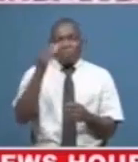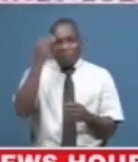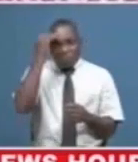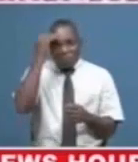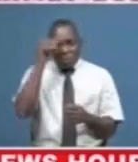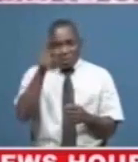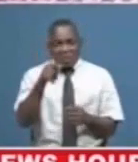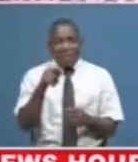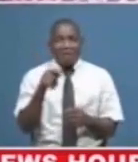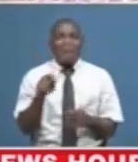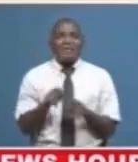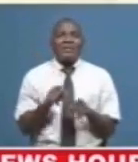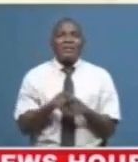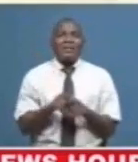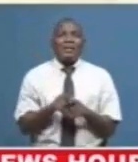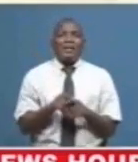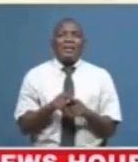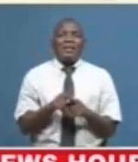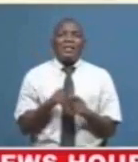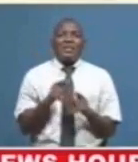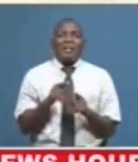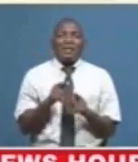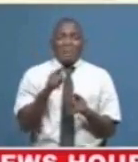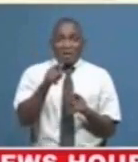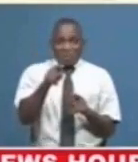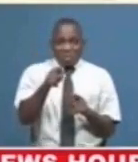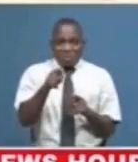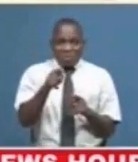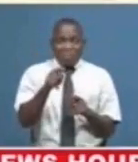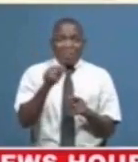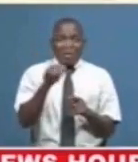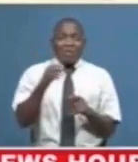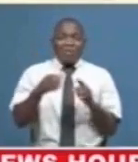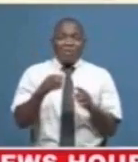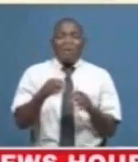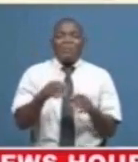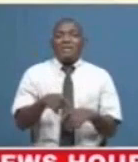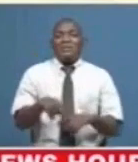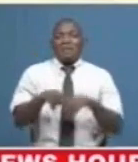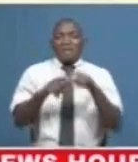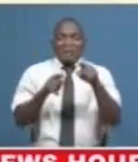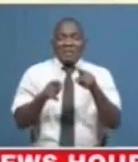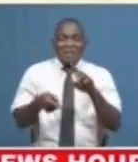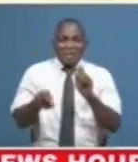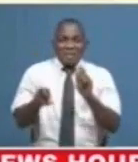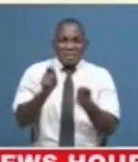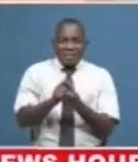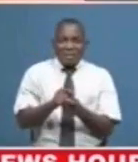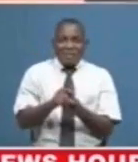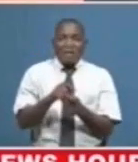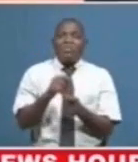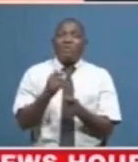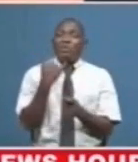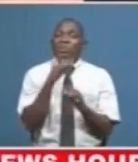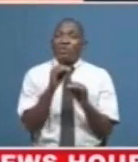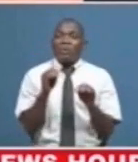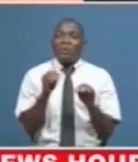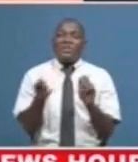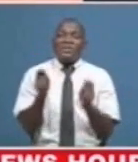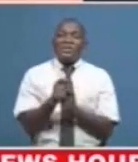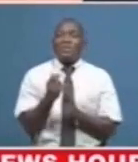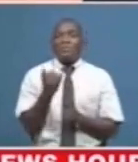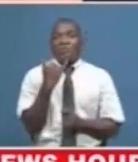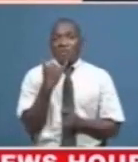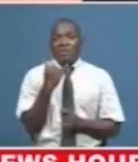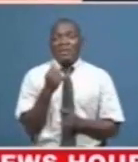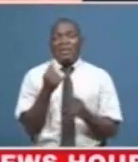Akuapem Poloo has been convicted on her own plea by an Accra Circuit Court. The actress changed her plea from not guilty to guilty to all the